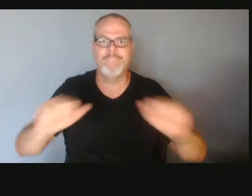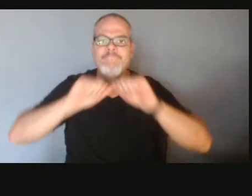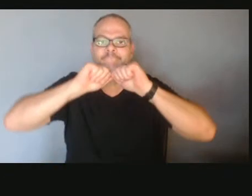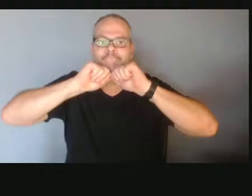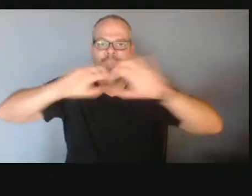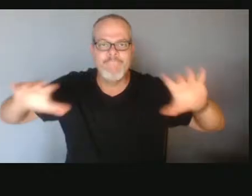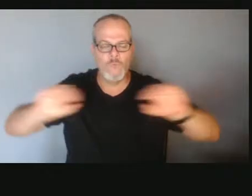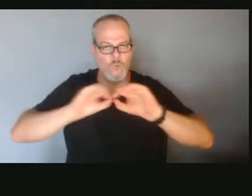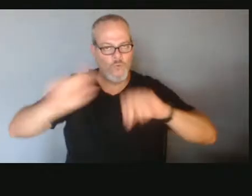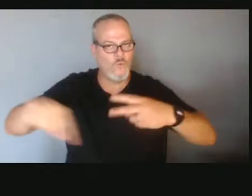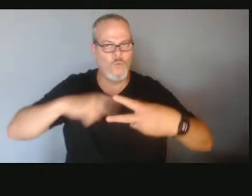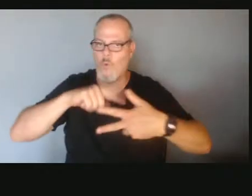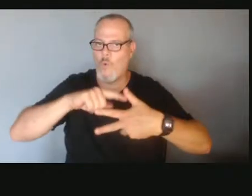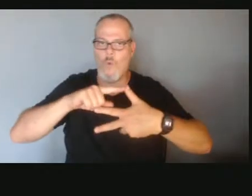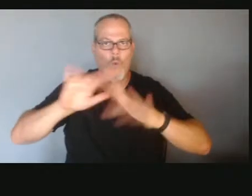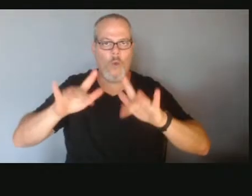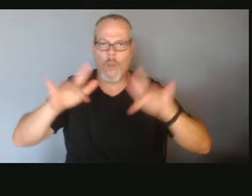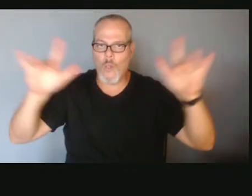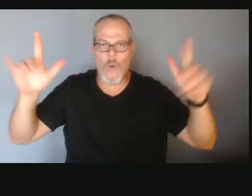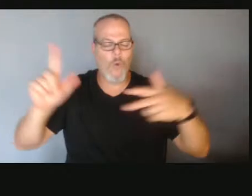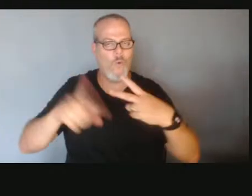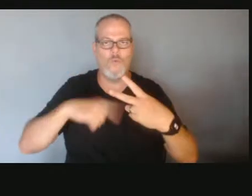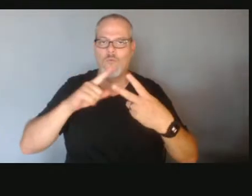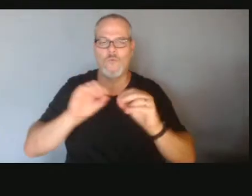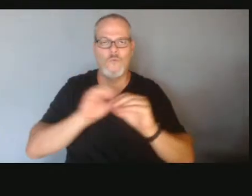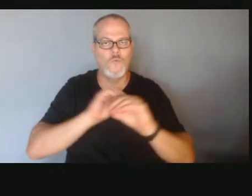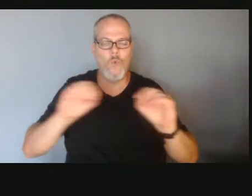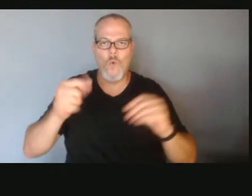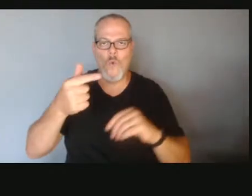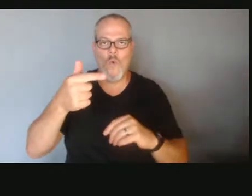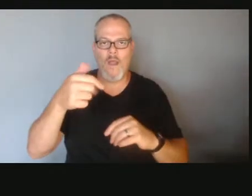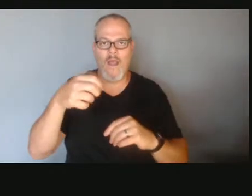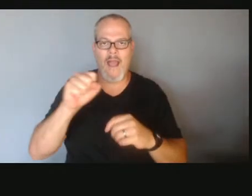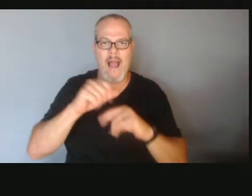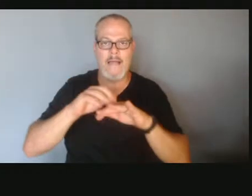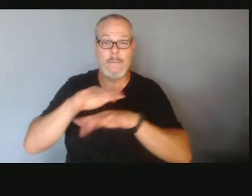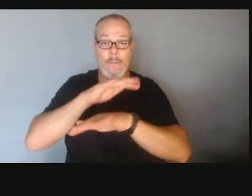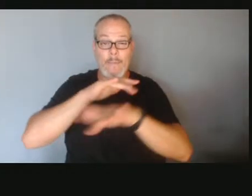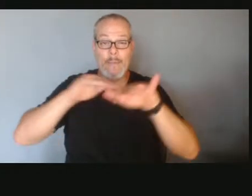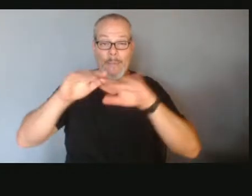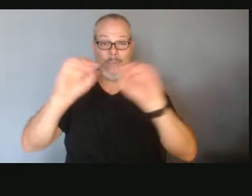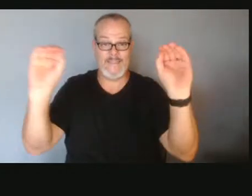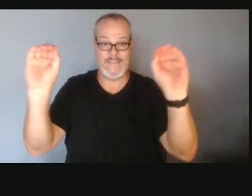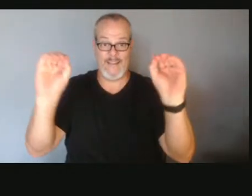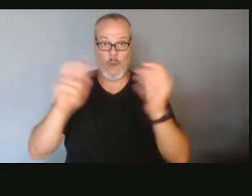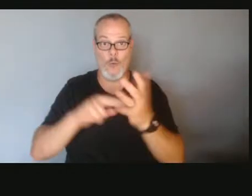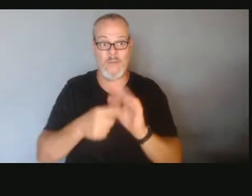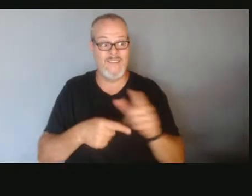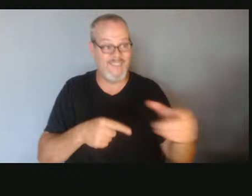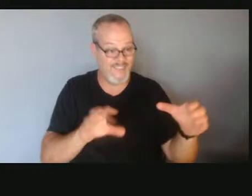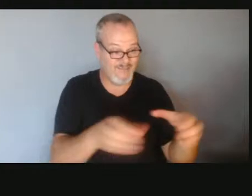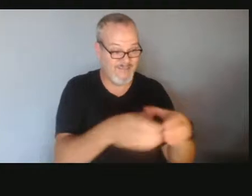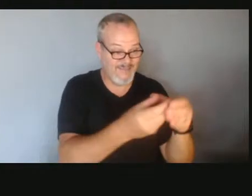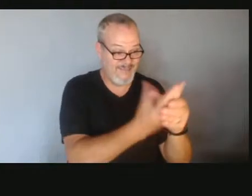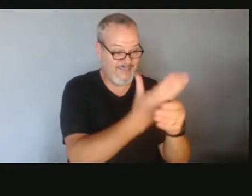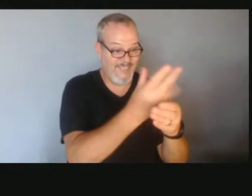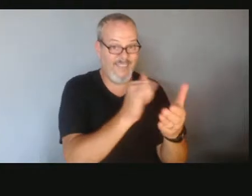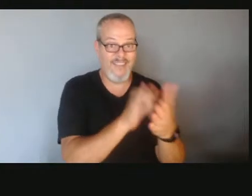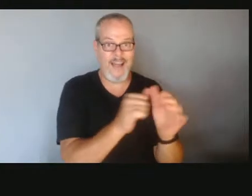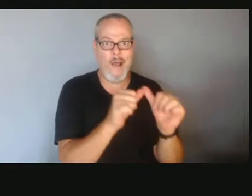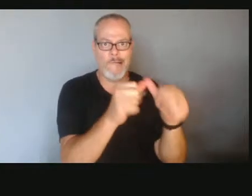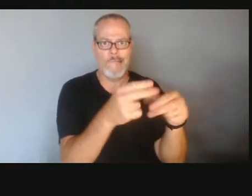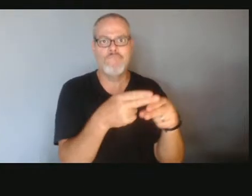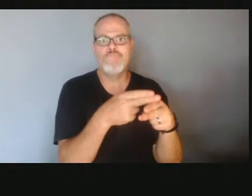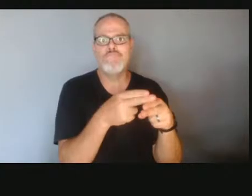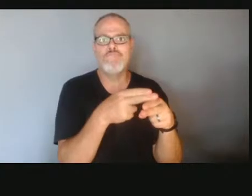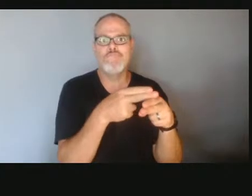emissions reported. So it seems like that was a transient relief valve, we'll call it. And